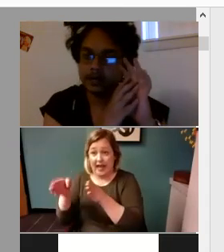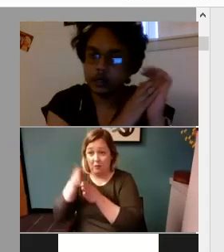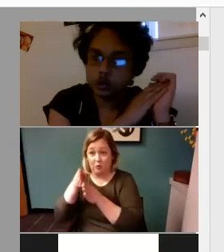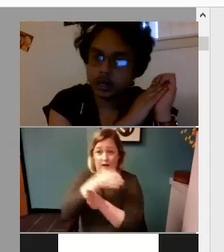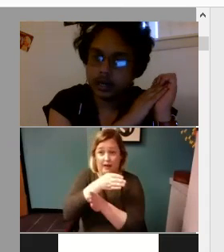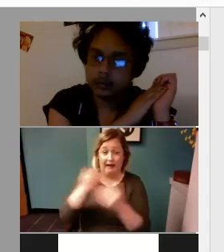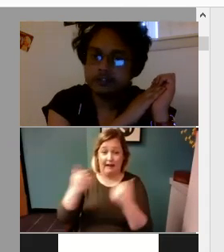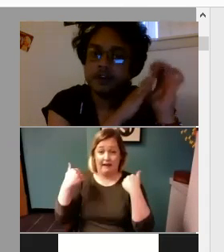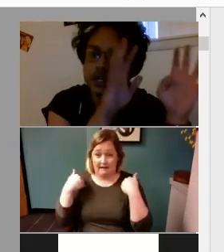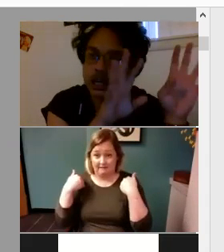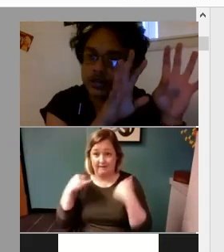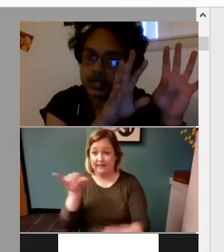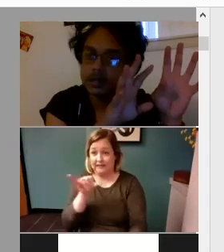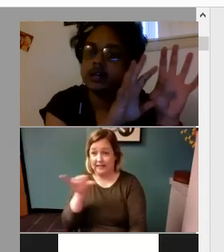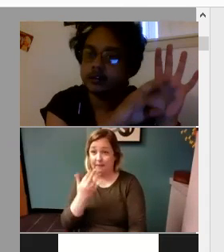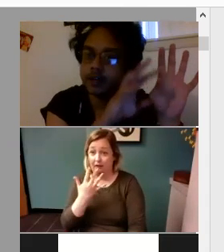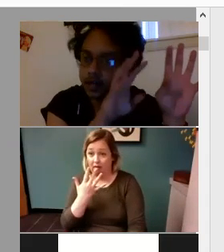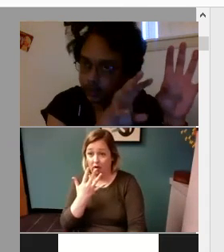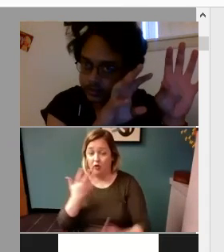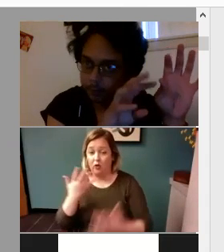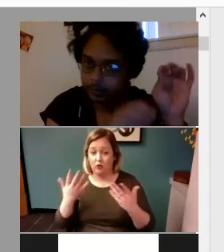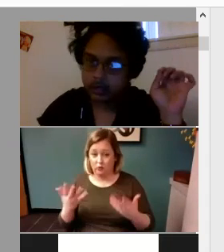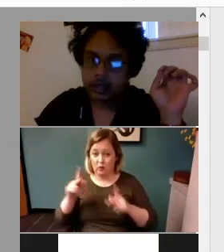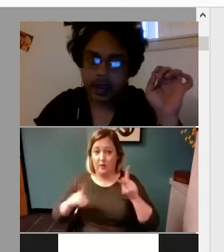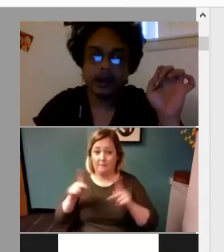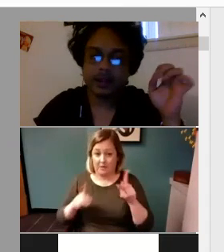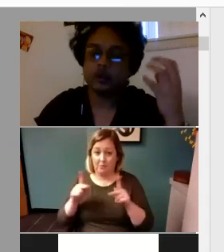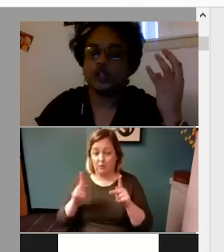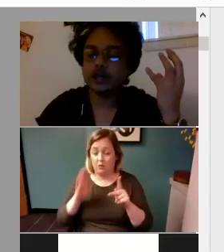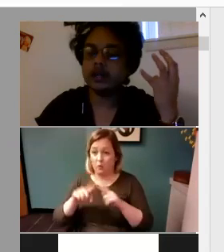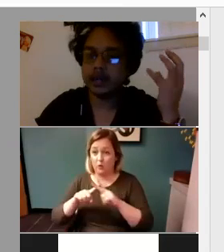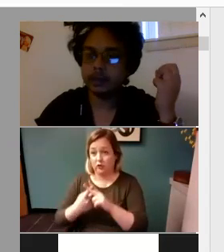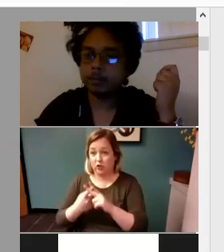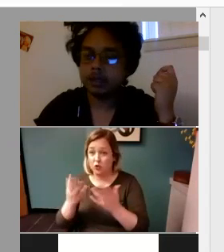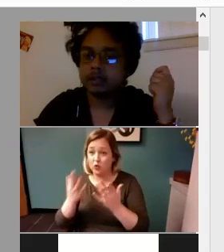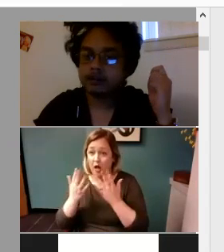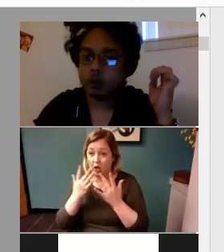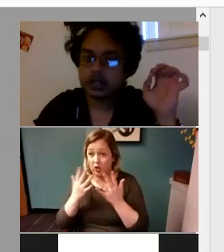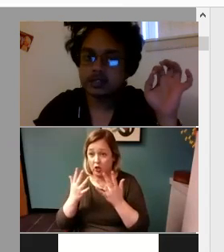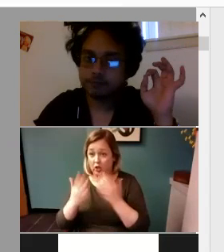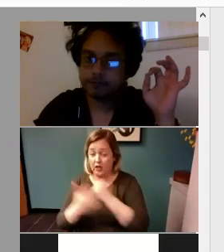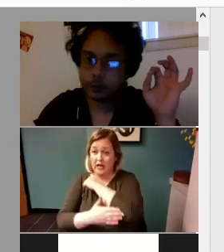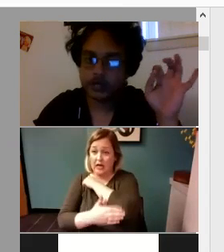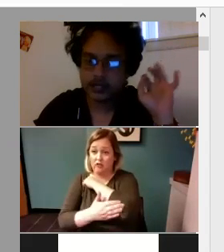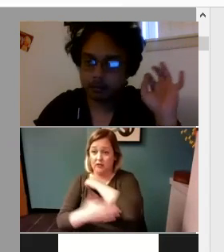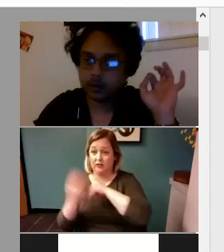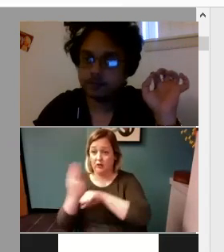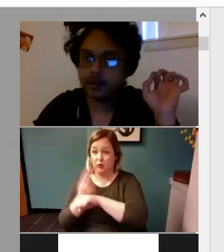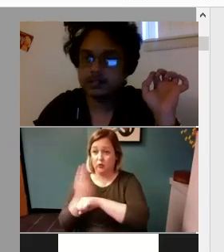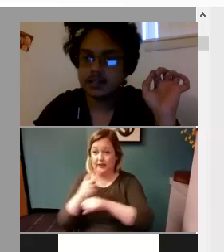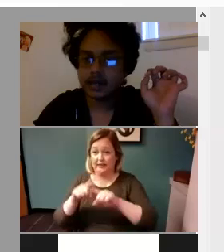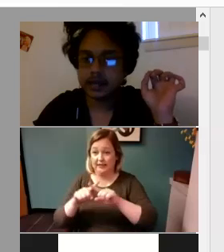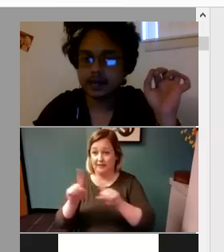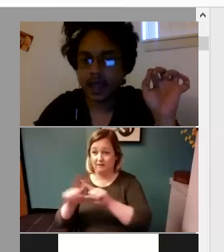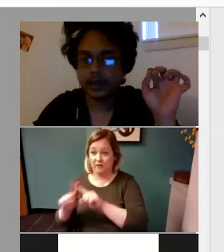people started to color different countries in different colors. And the question came that what is the fewest number